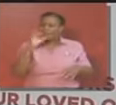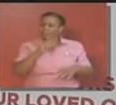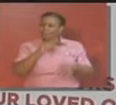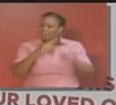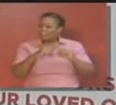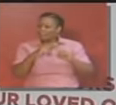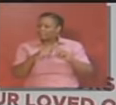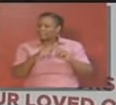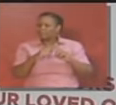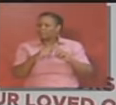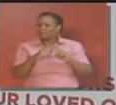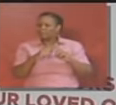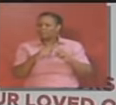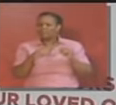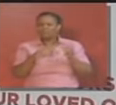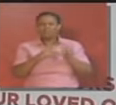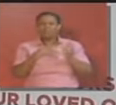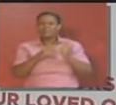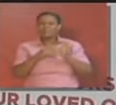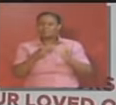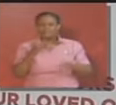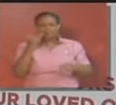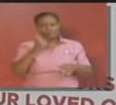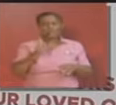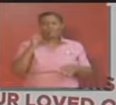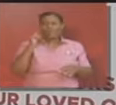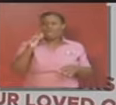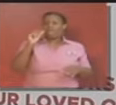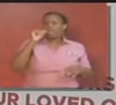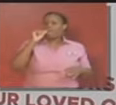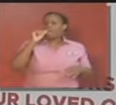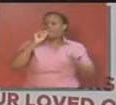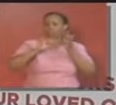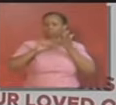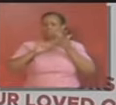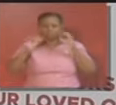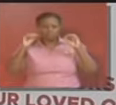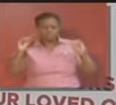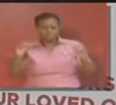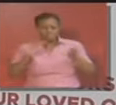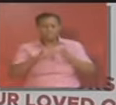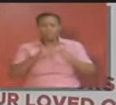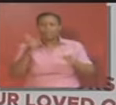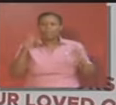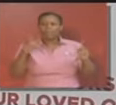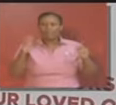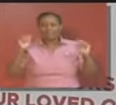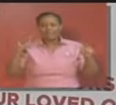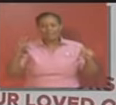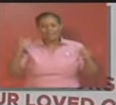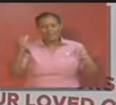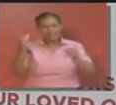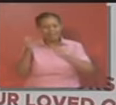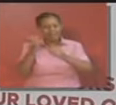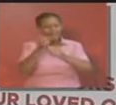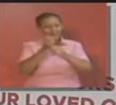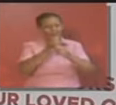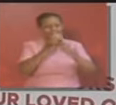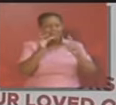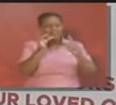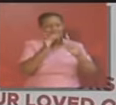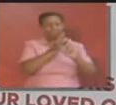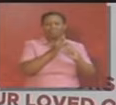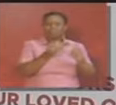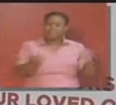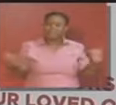trace and identify persons who may have been exposed to you who then need to be quarantined so that they will not then go on